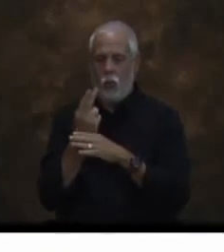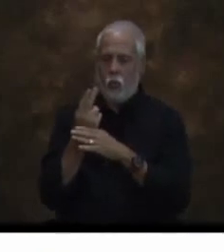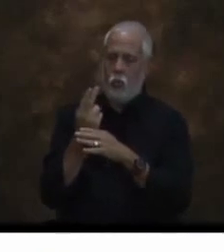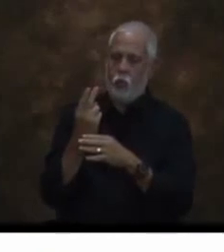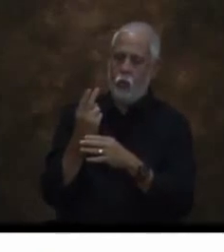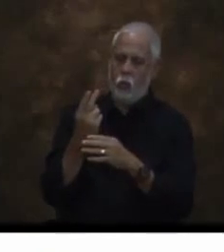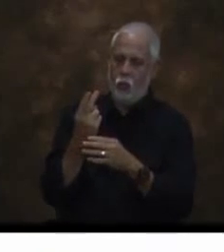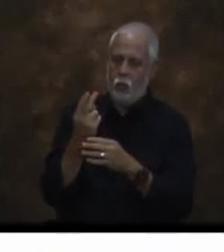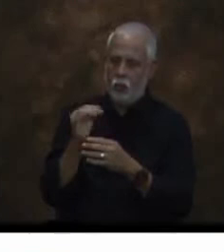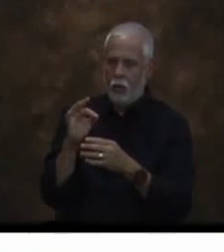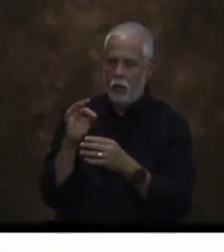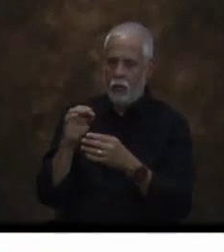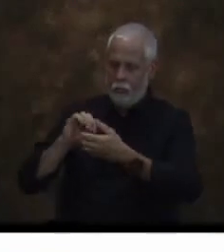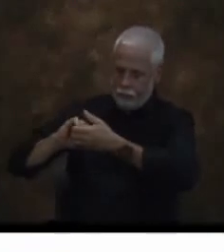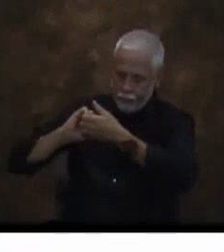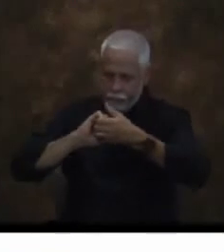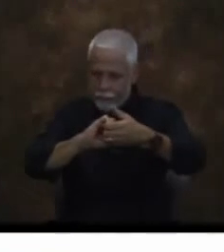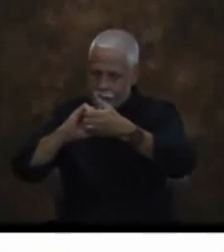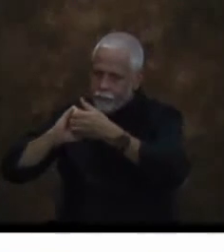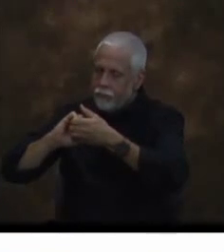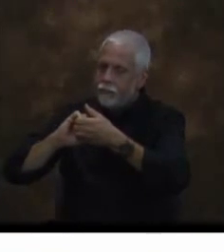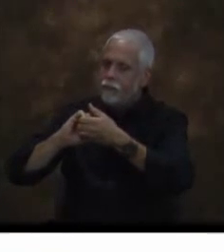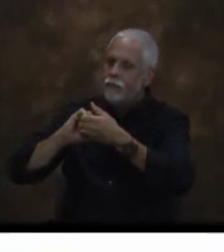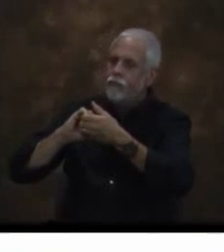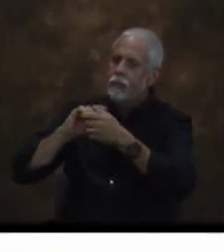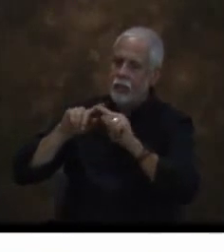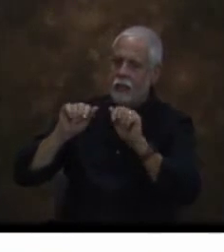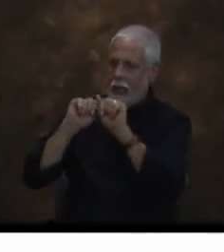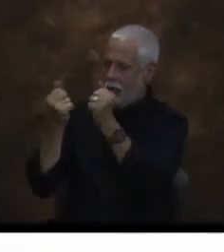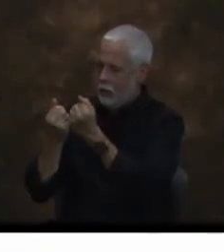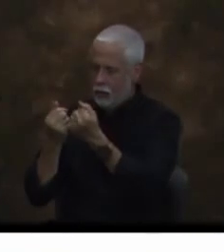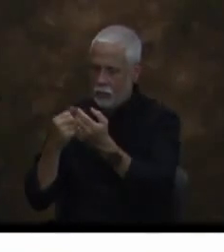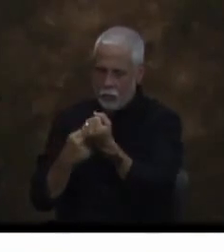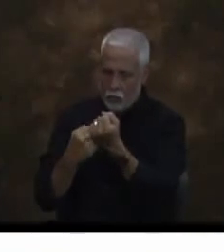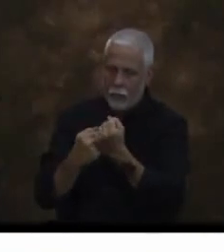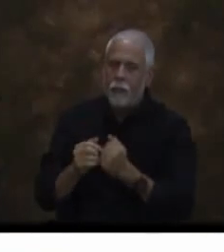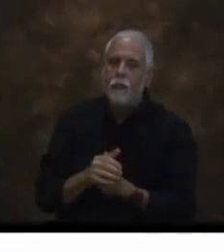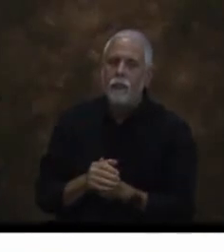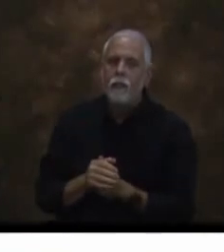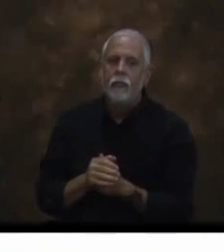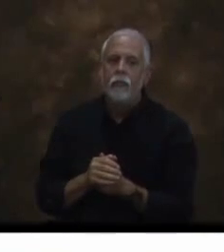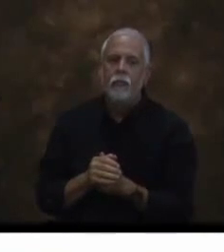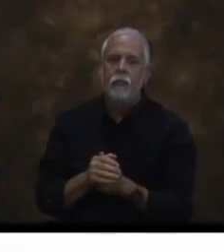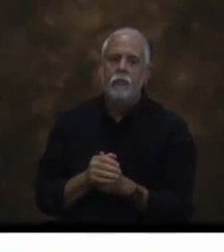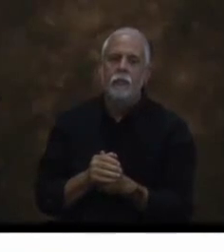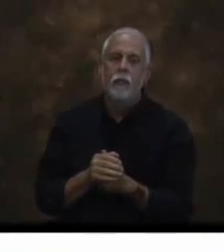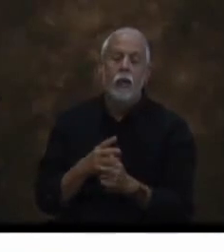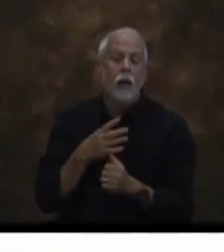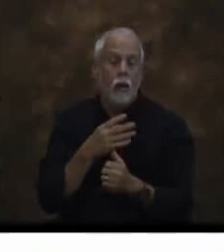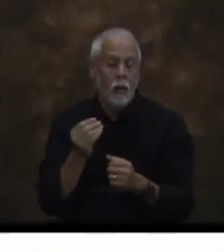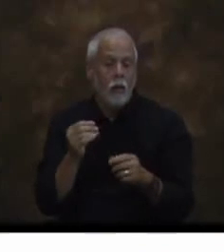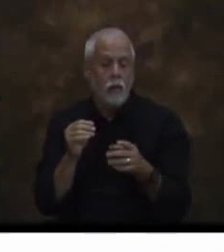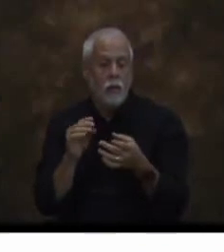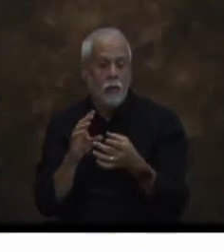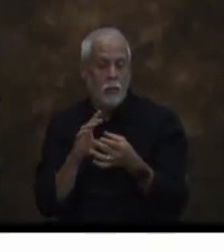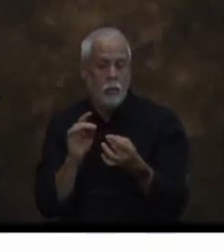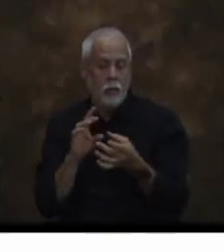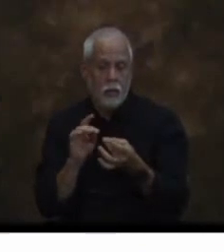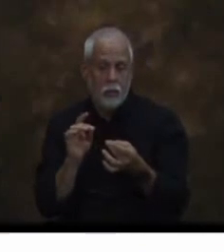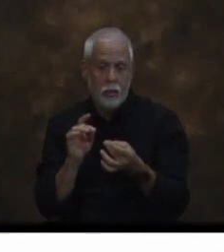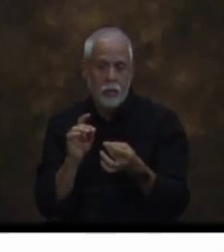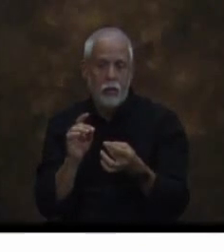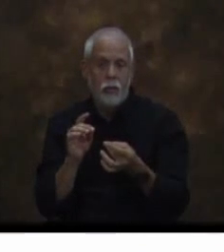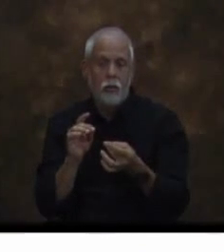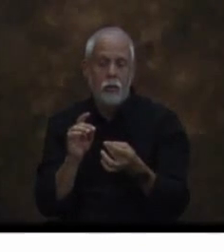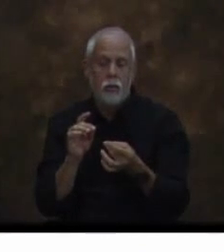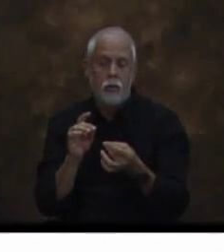that collaborative support. And then I did want to mention that we